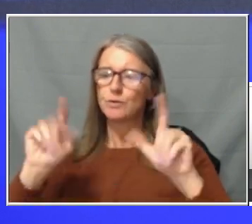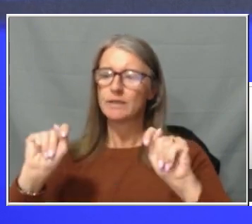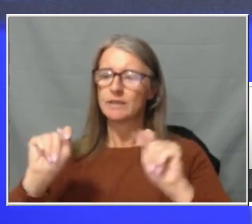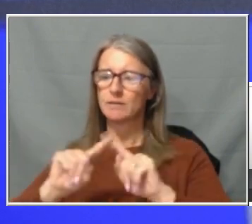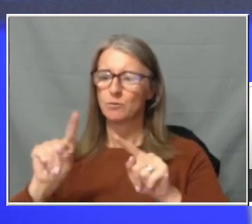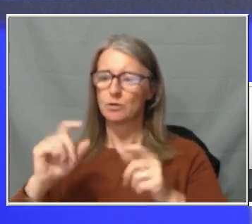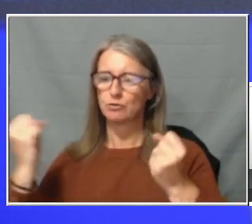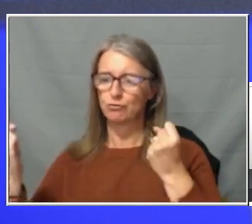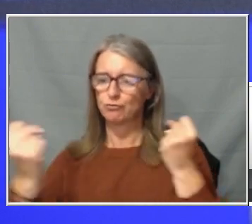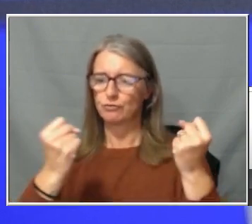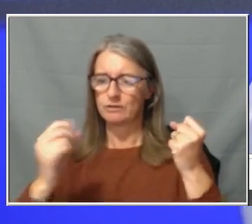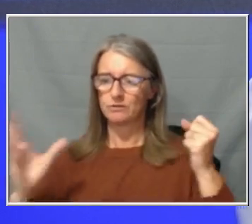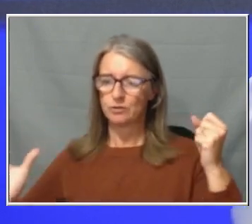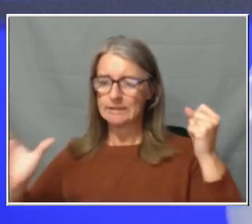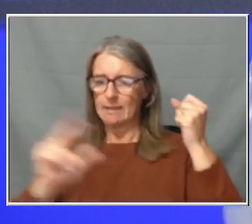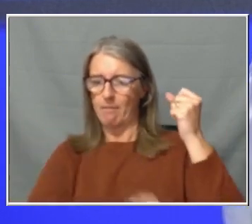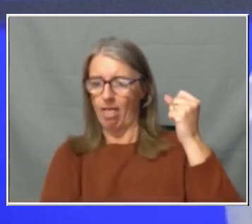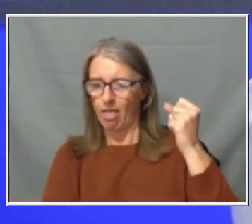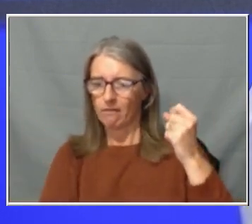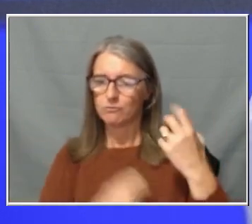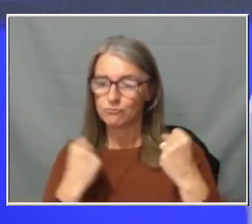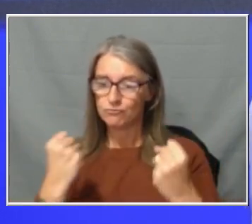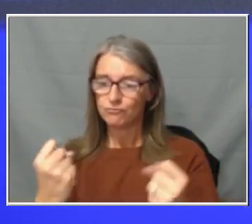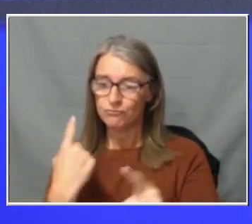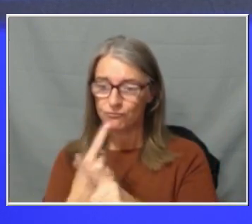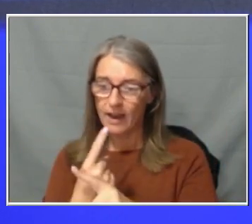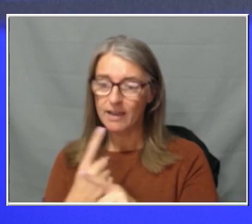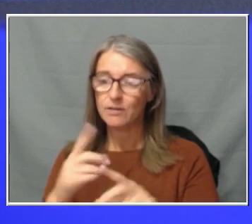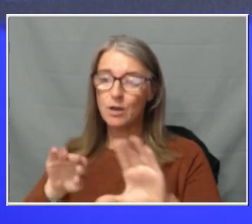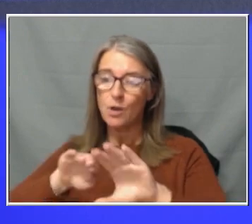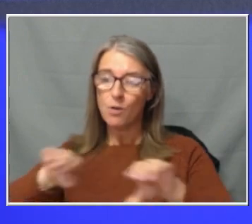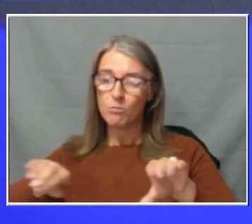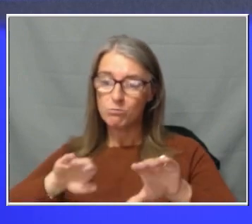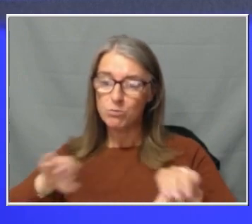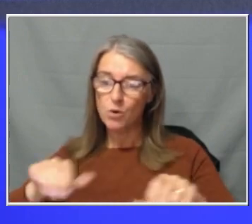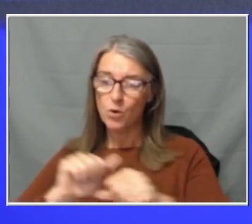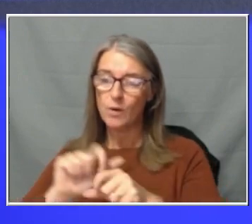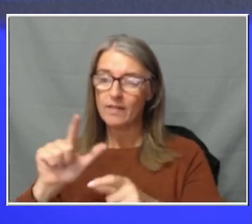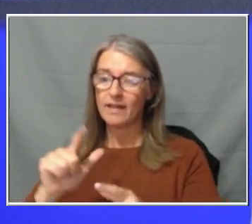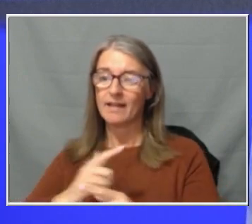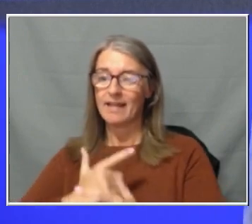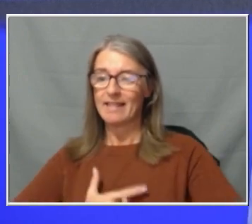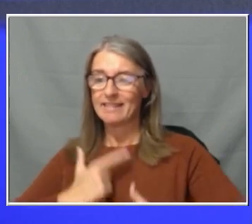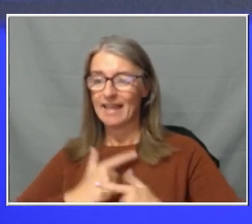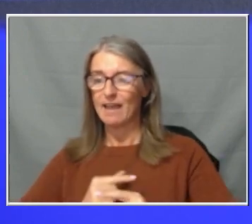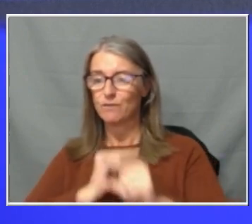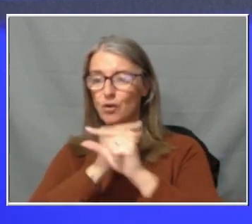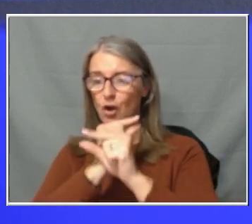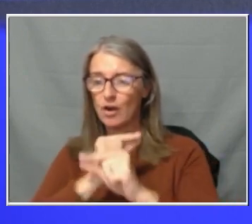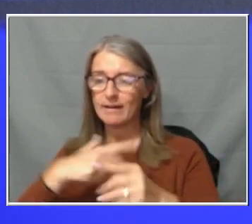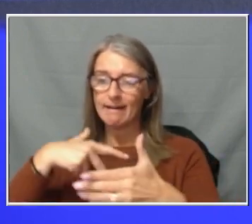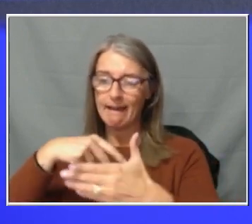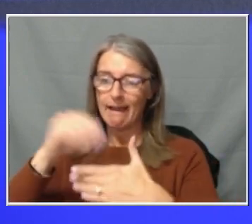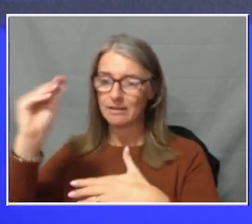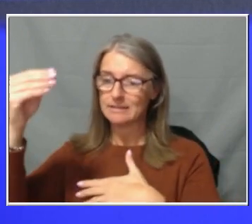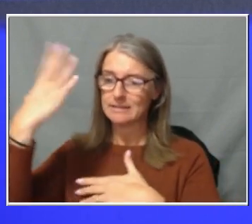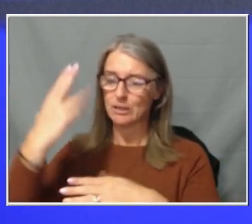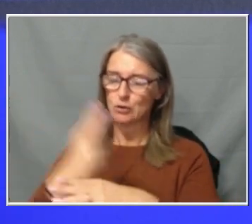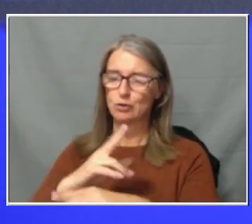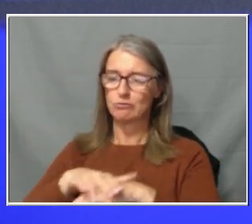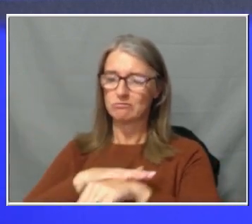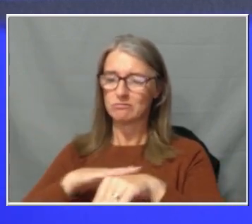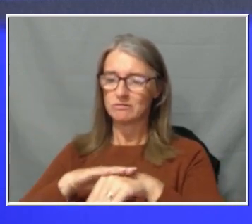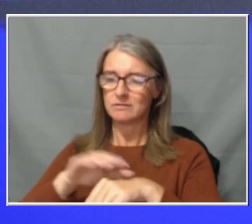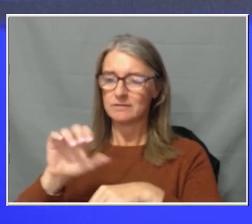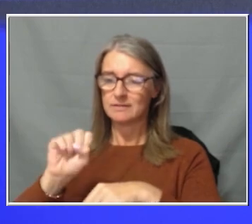drive, you put on your seatbelt. When you go to the pool, you go to a pool with a lifeguard. When you are out in the sun, put your sunscreen on, and then go